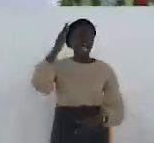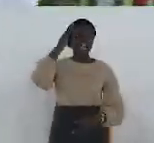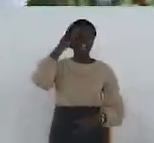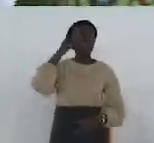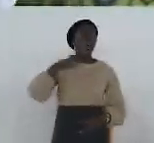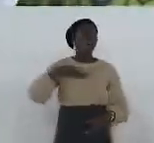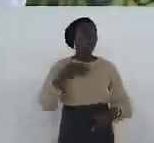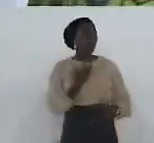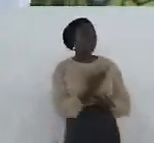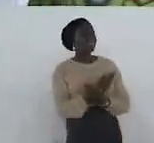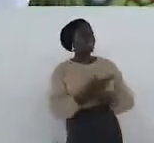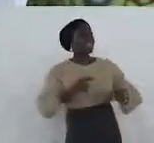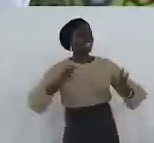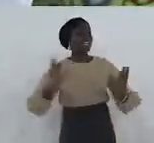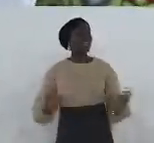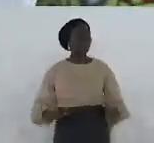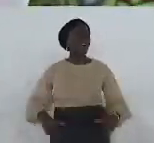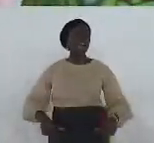for